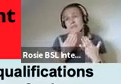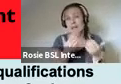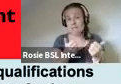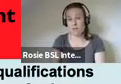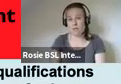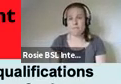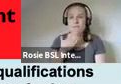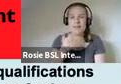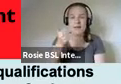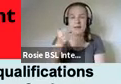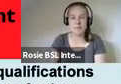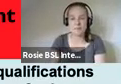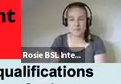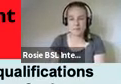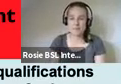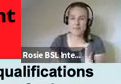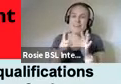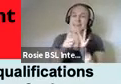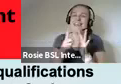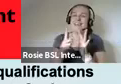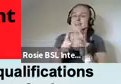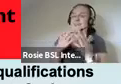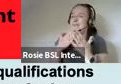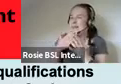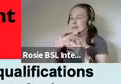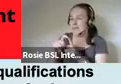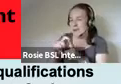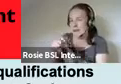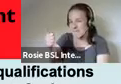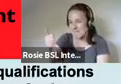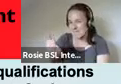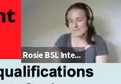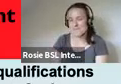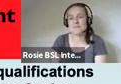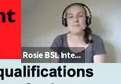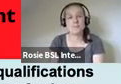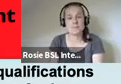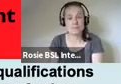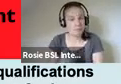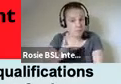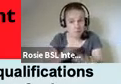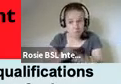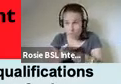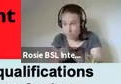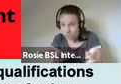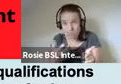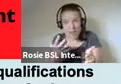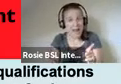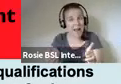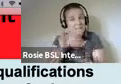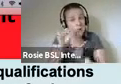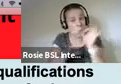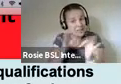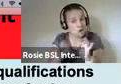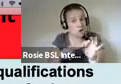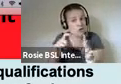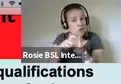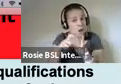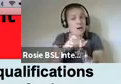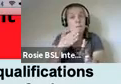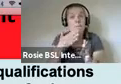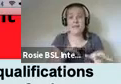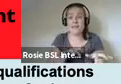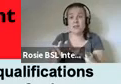you. Lovely. Thank you very much, Dragana. Again, if you have any questions for Dragana, please pop them in the